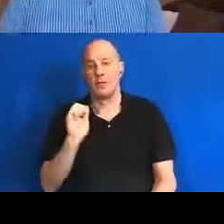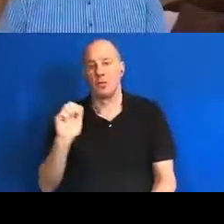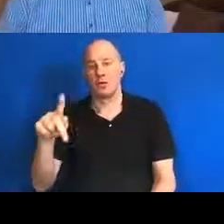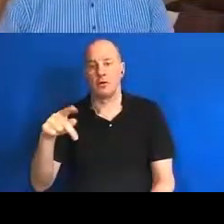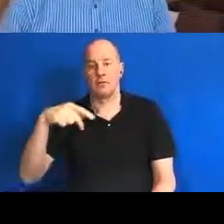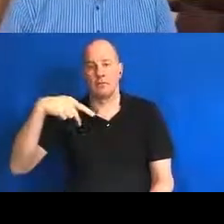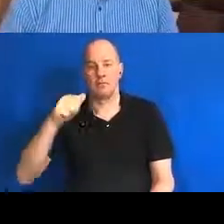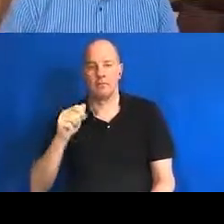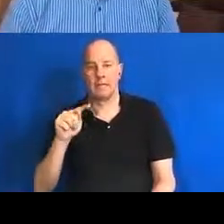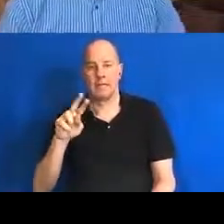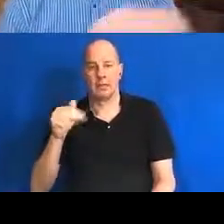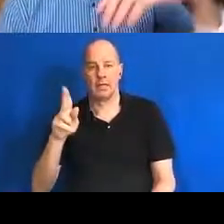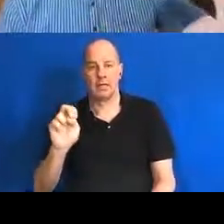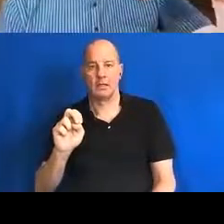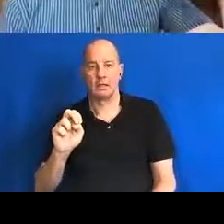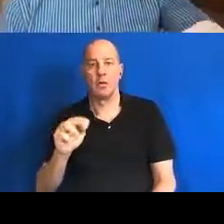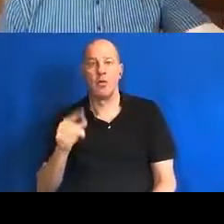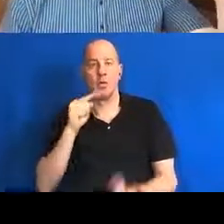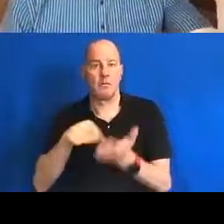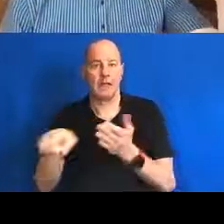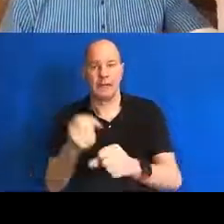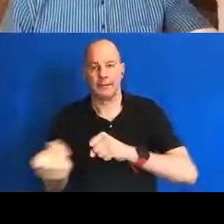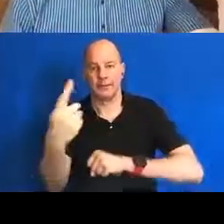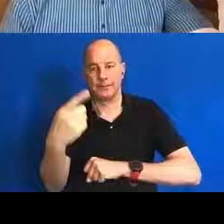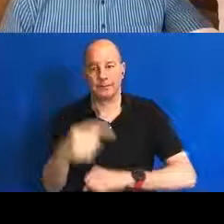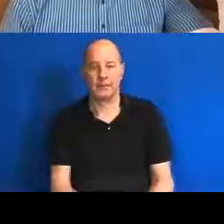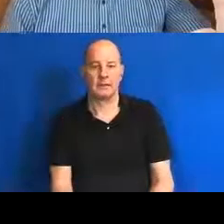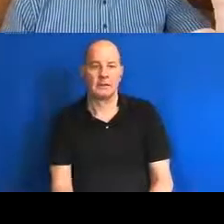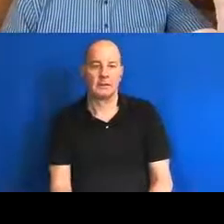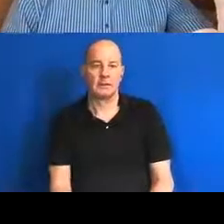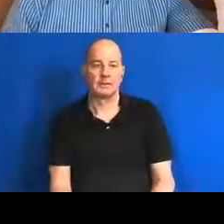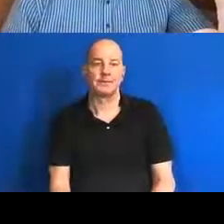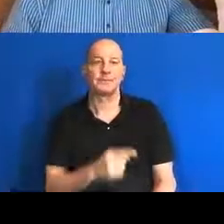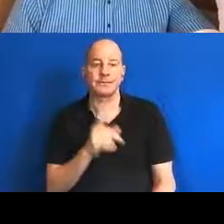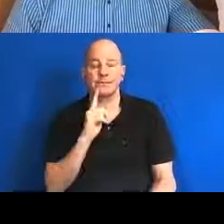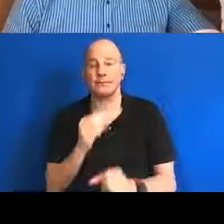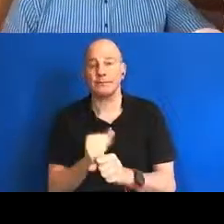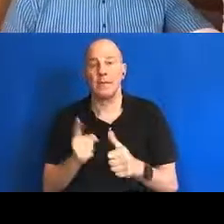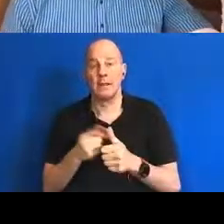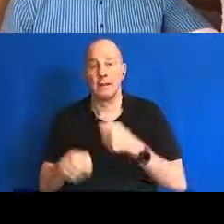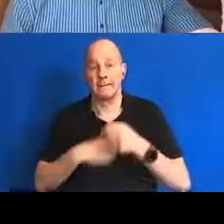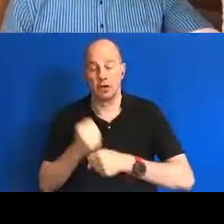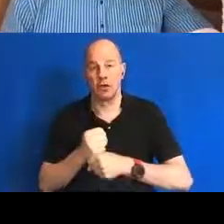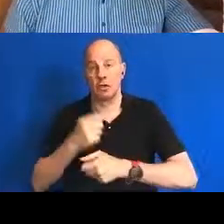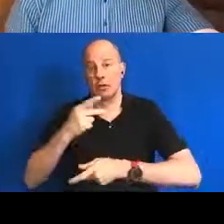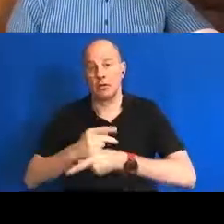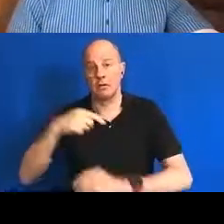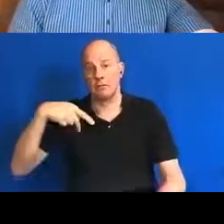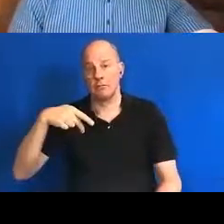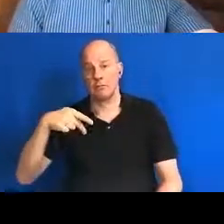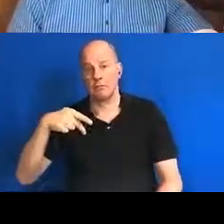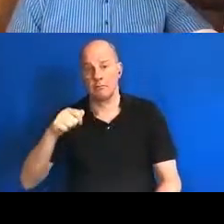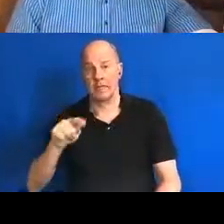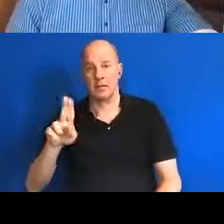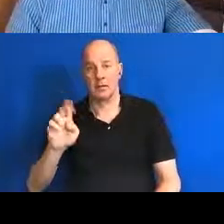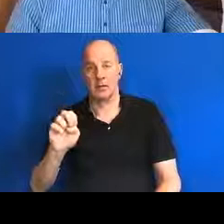the following year. So she's going to get that first year's retained patronage in the second year, and that